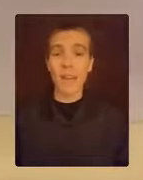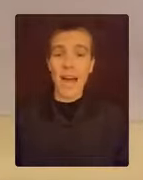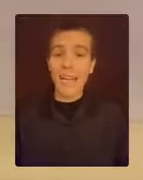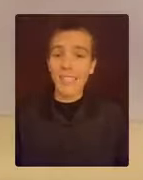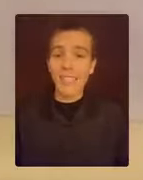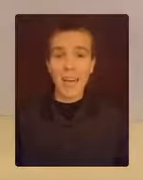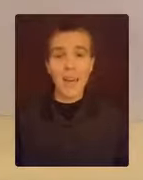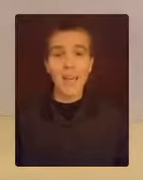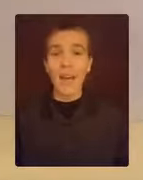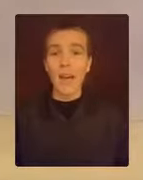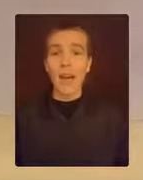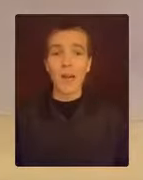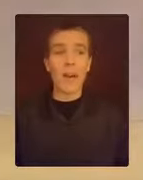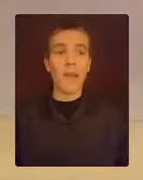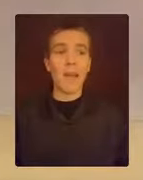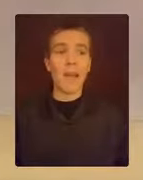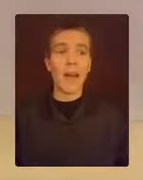Tesla, Einstein.